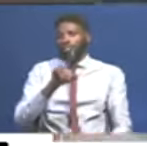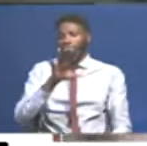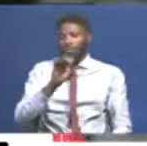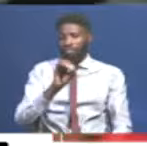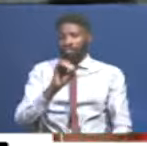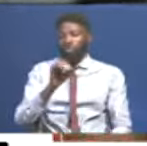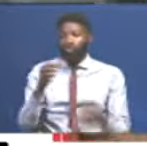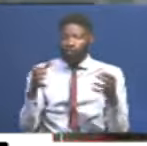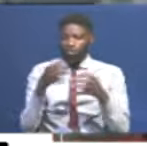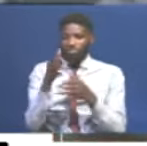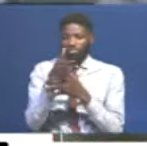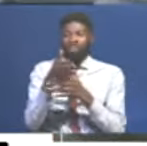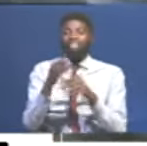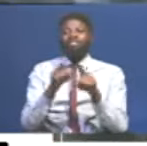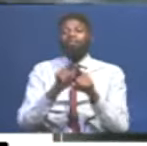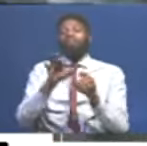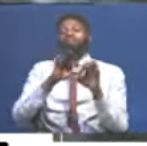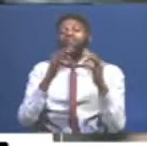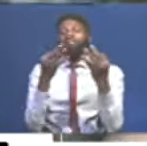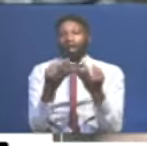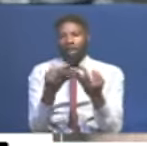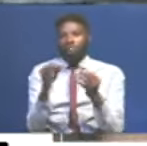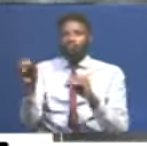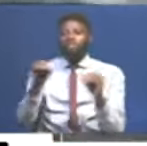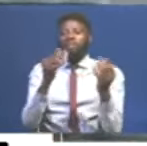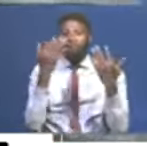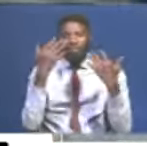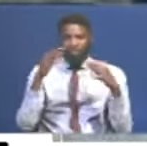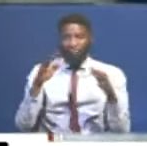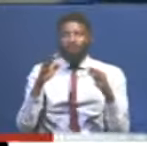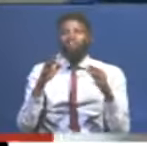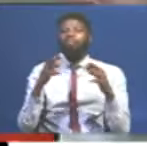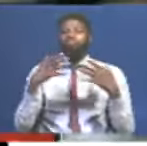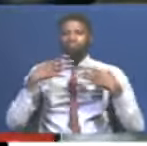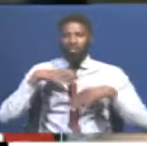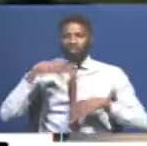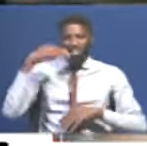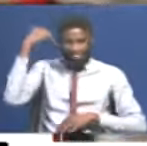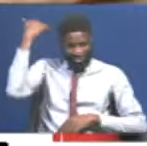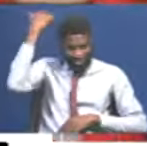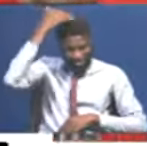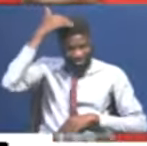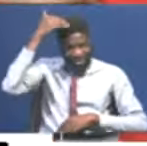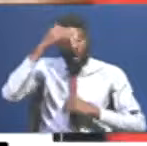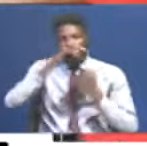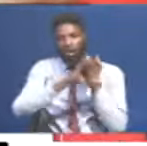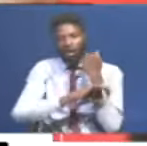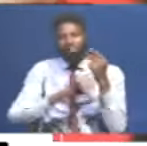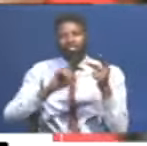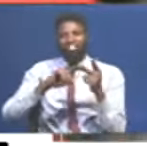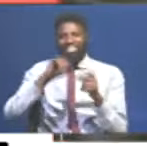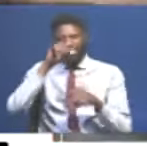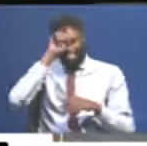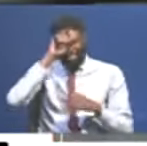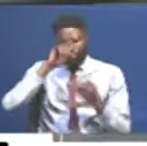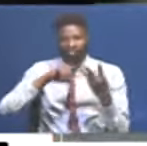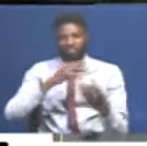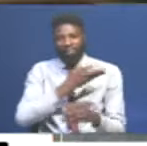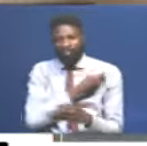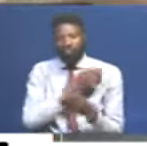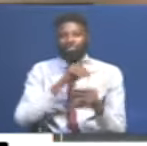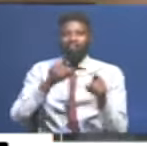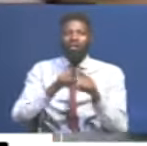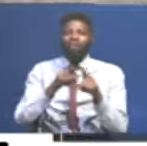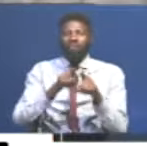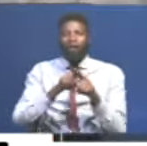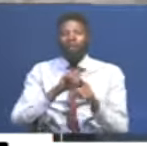were evacuated. They were mostly citizens of Gulf countries as well as Egypt, Pakistan and Canada. On Sunday,